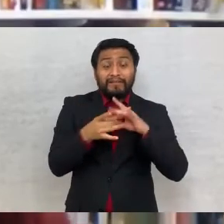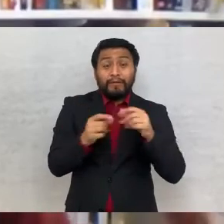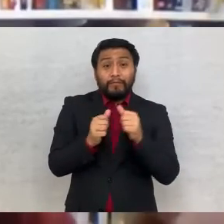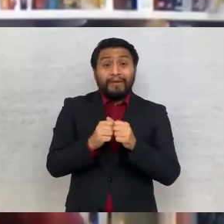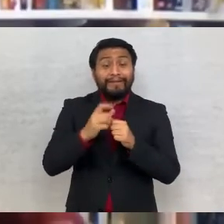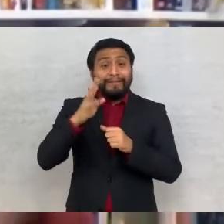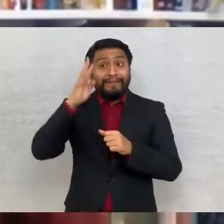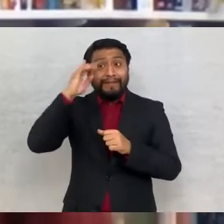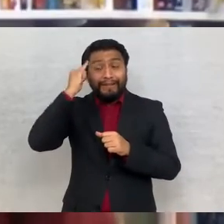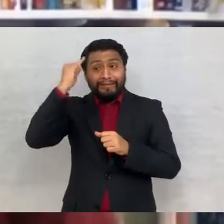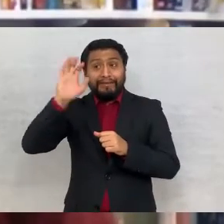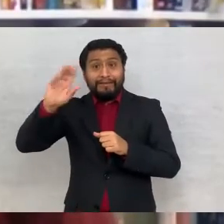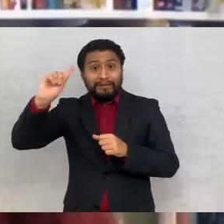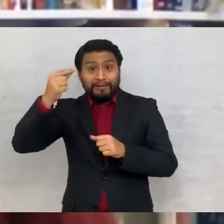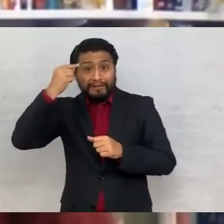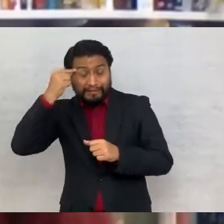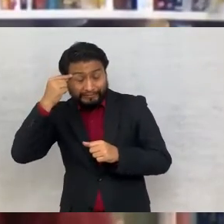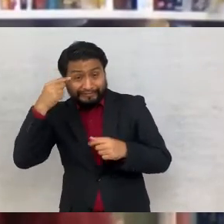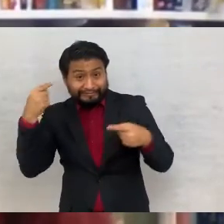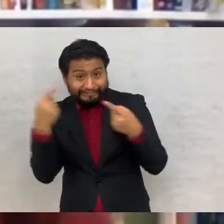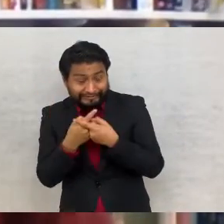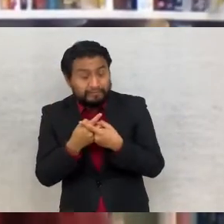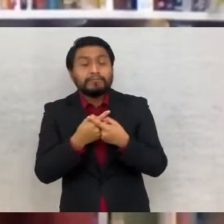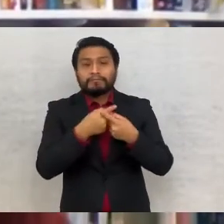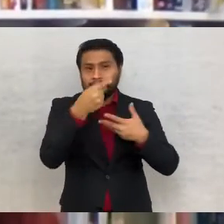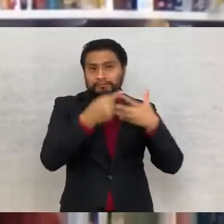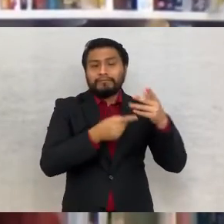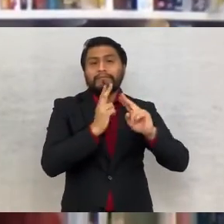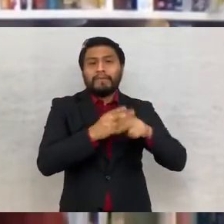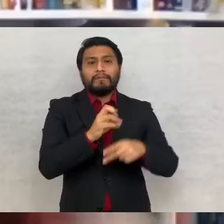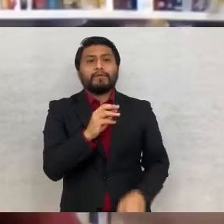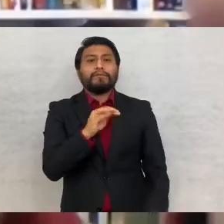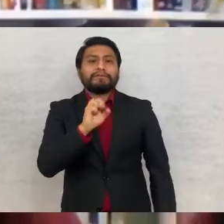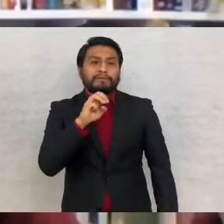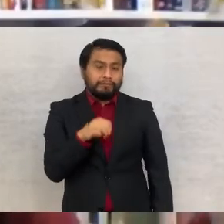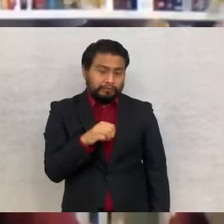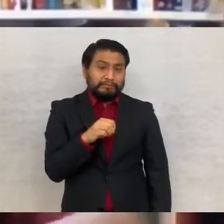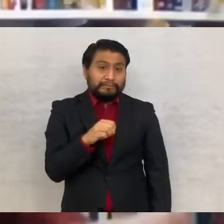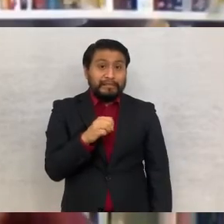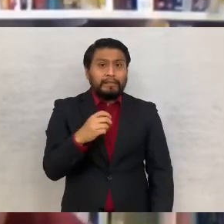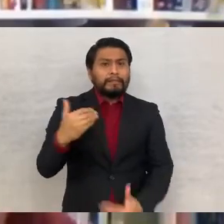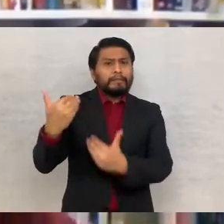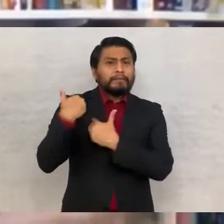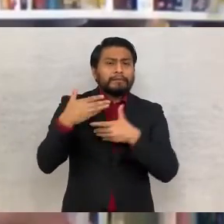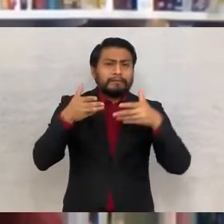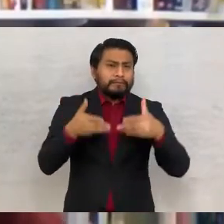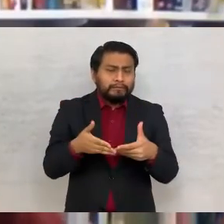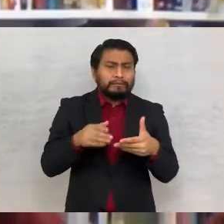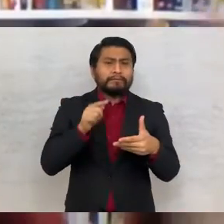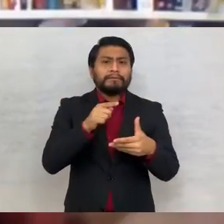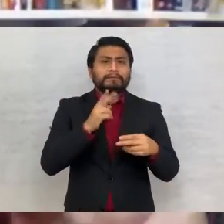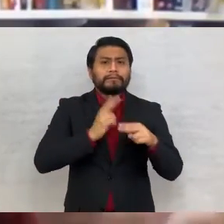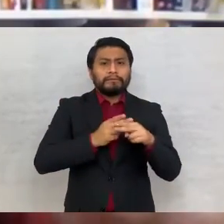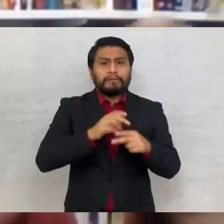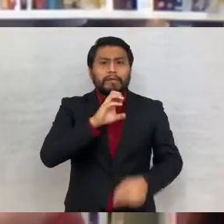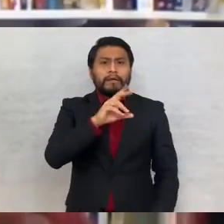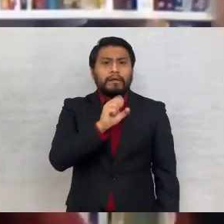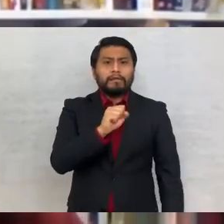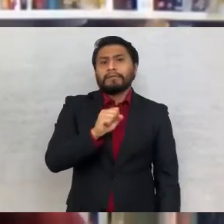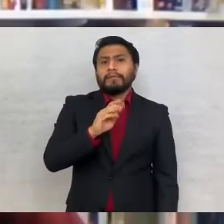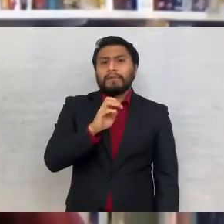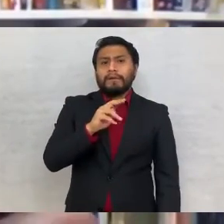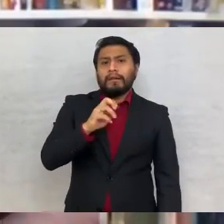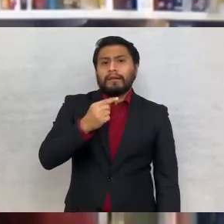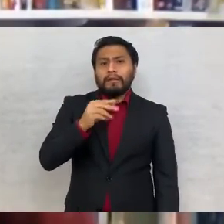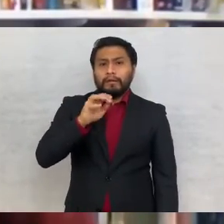and the Social Museum had with the new political movement made a dent in both institutions, the Eugenic Society and the Social Museum. The latter,